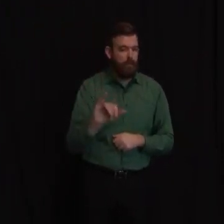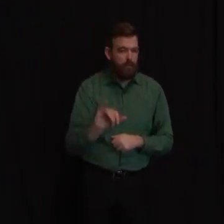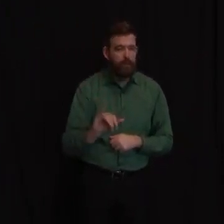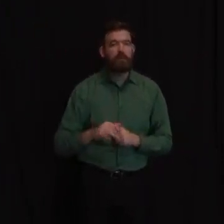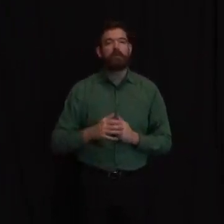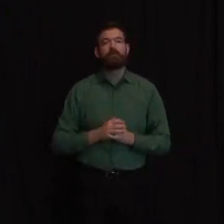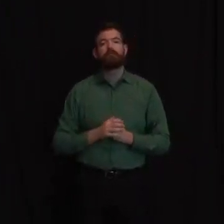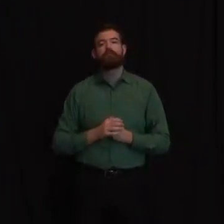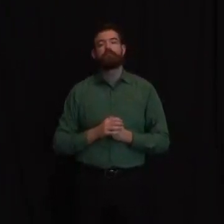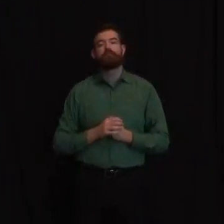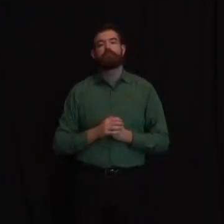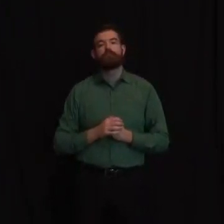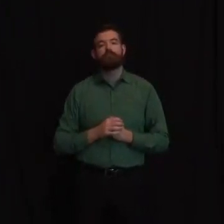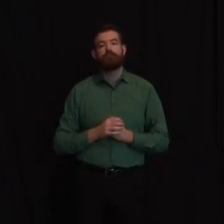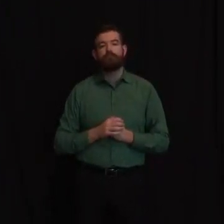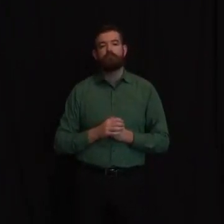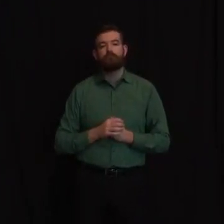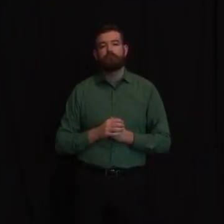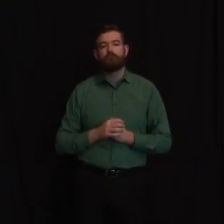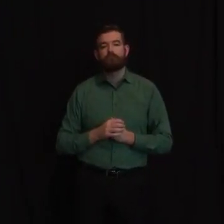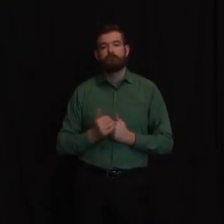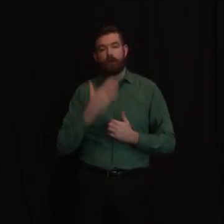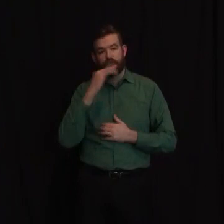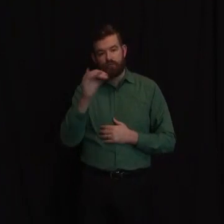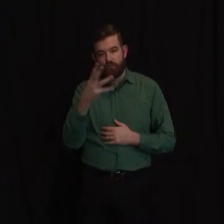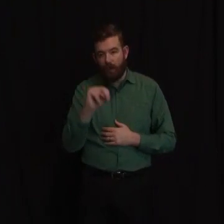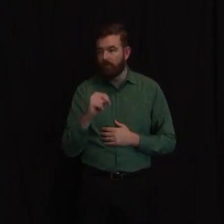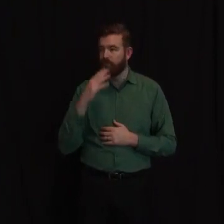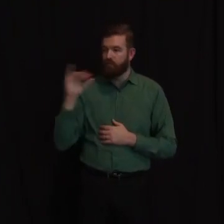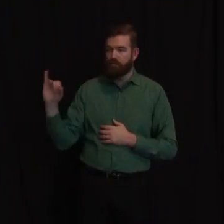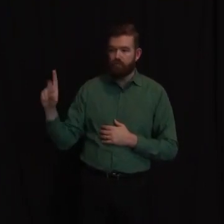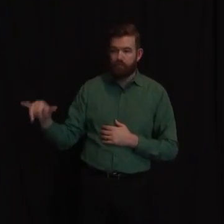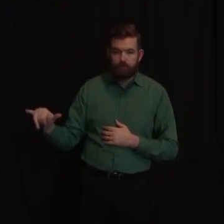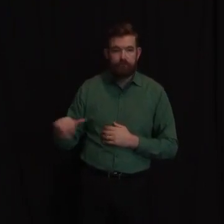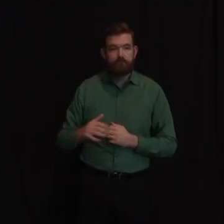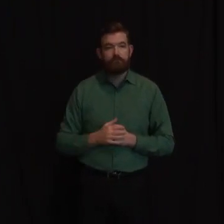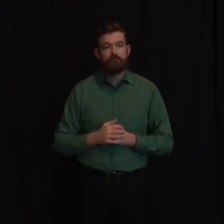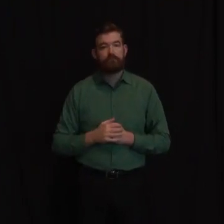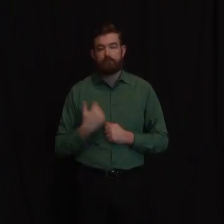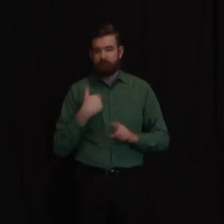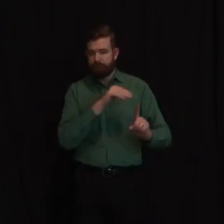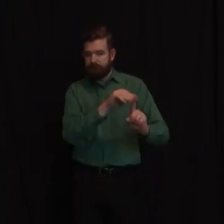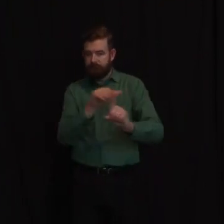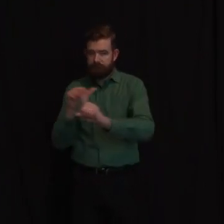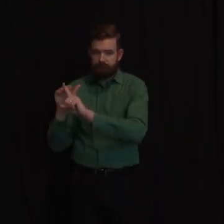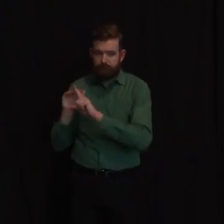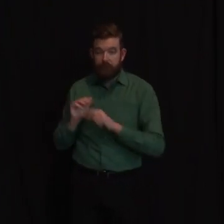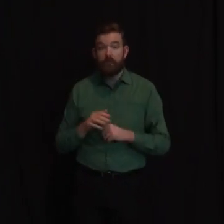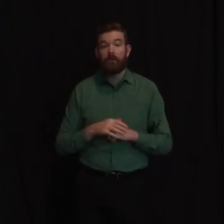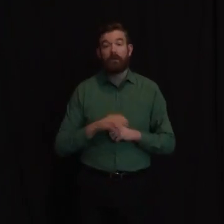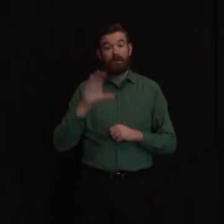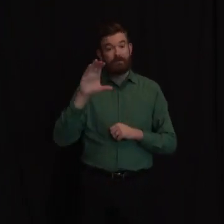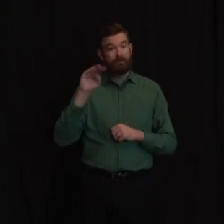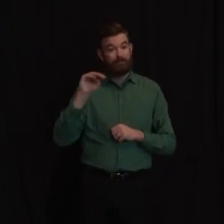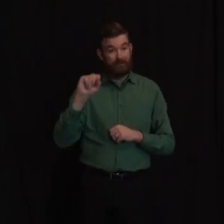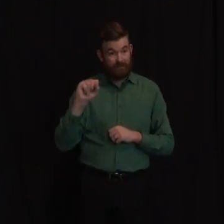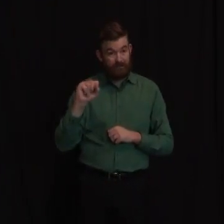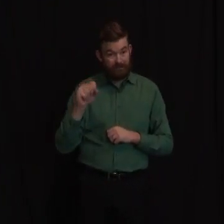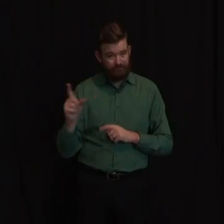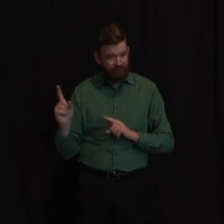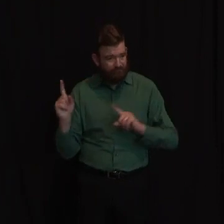Thank you, John. Thank you, Judy. Let me also remind folks that in addition to the CMS, you had your own people at Andover, and the Attorney General